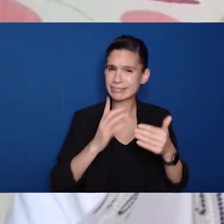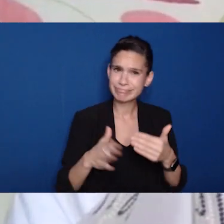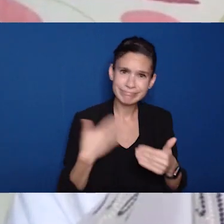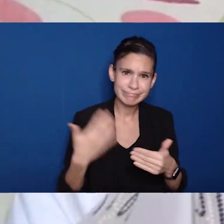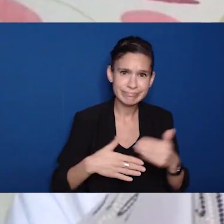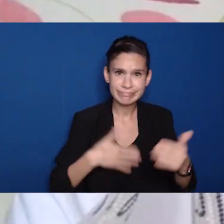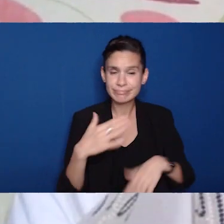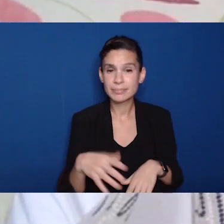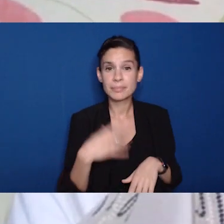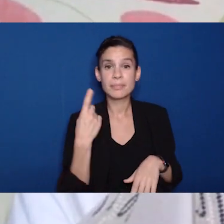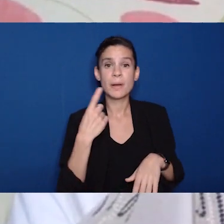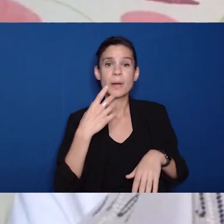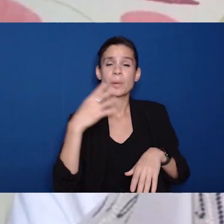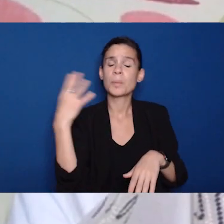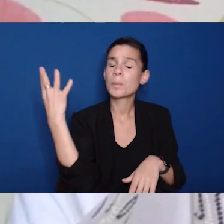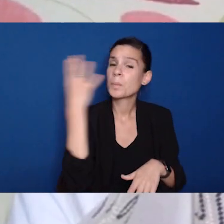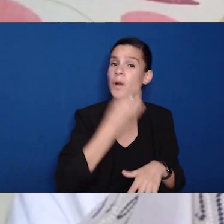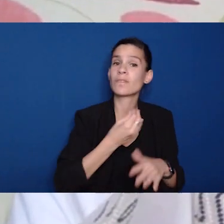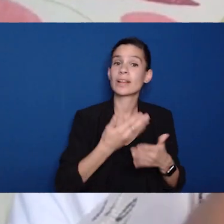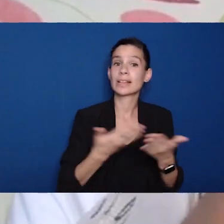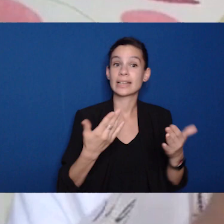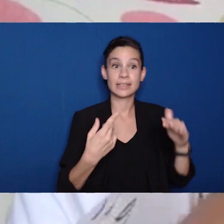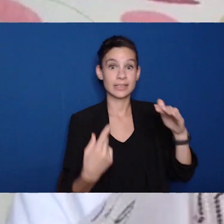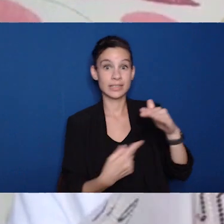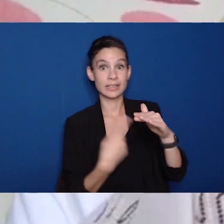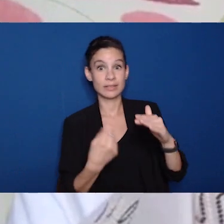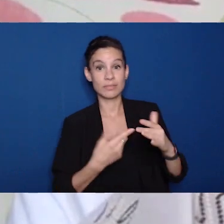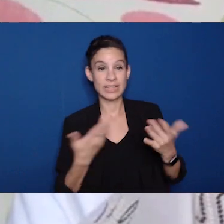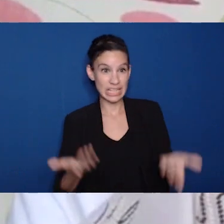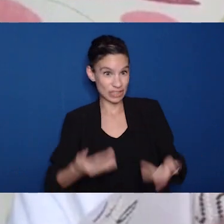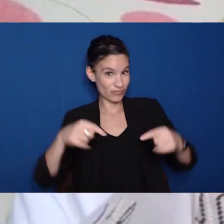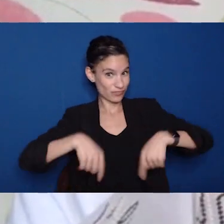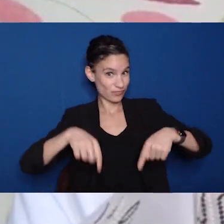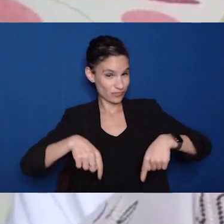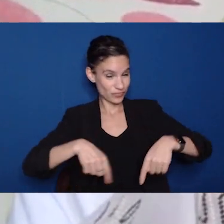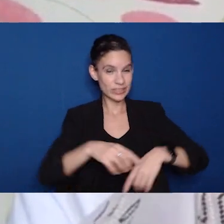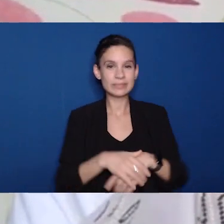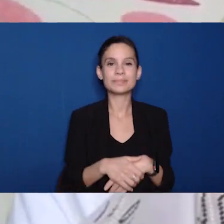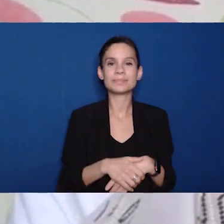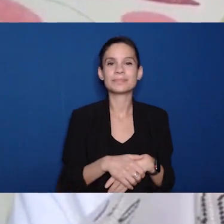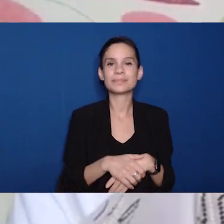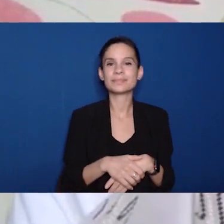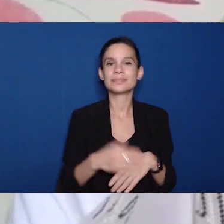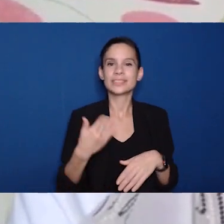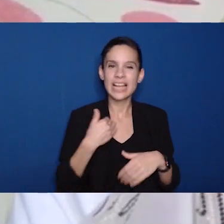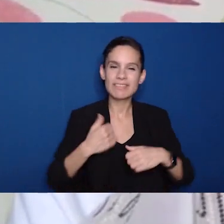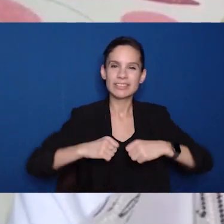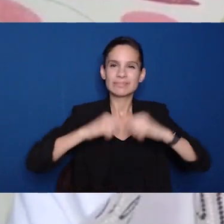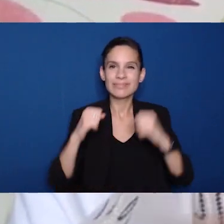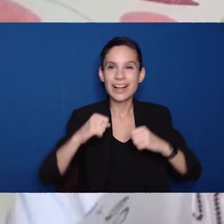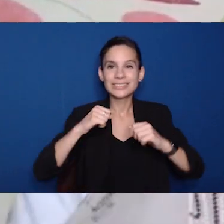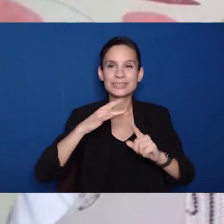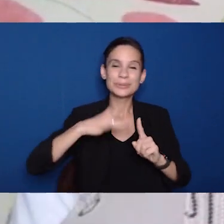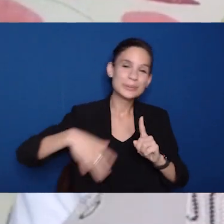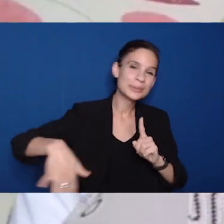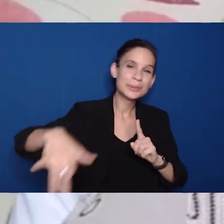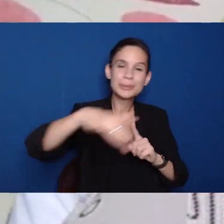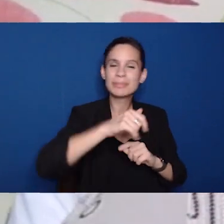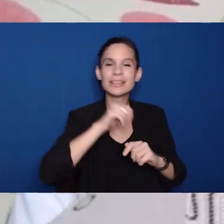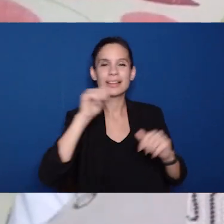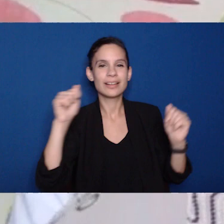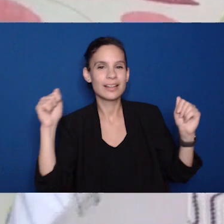And so one of the beautiful things about being quarantined and sheltering in place here is you do have some